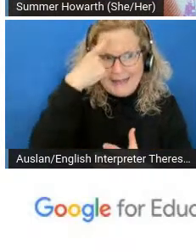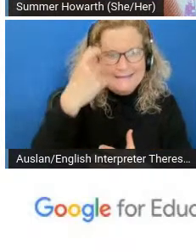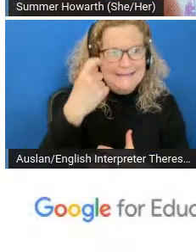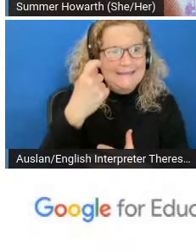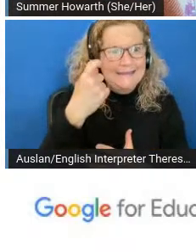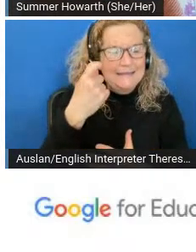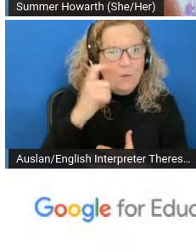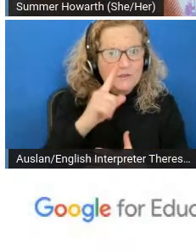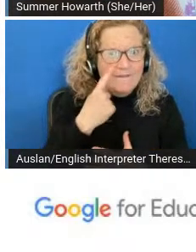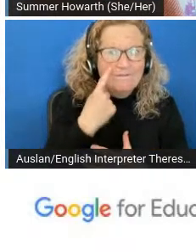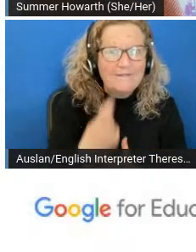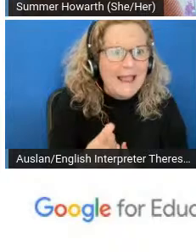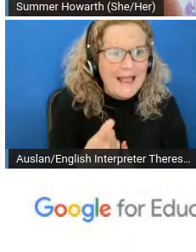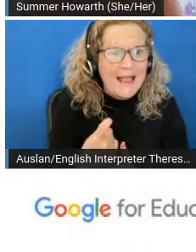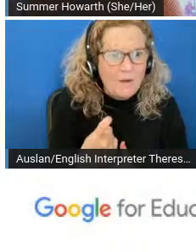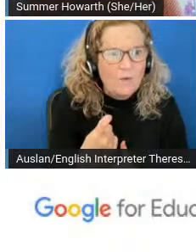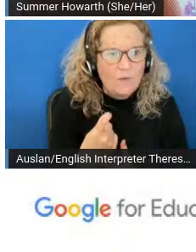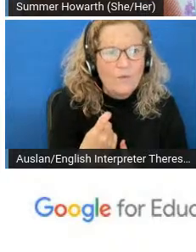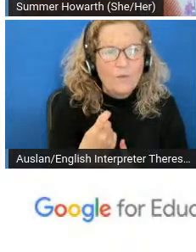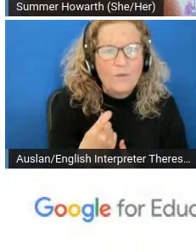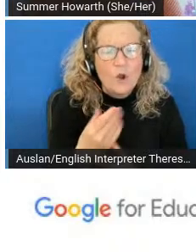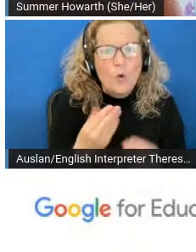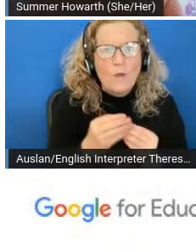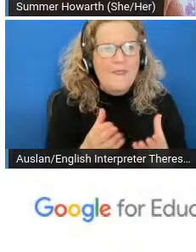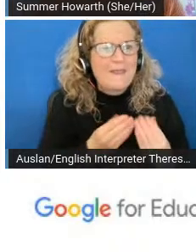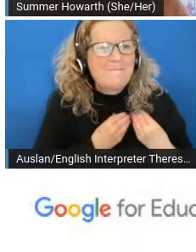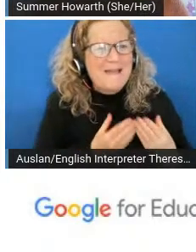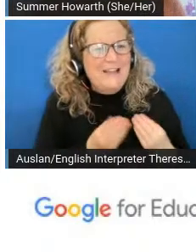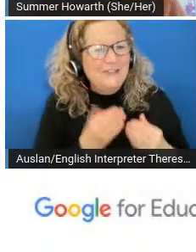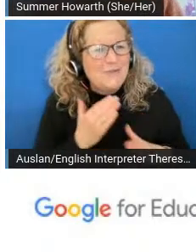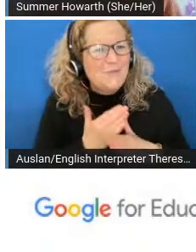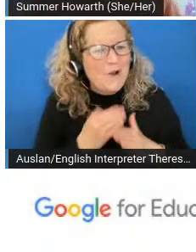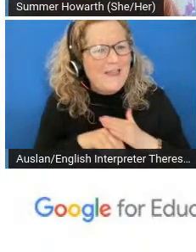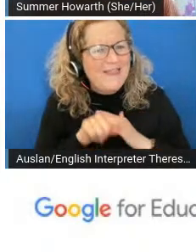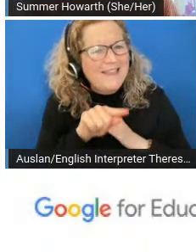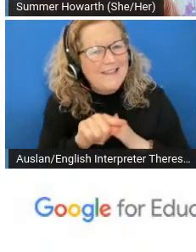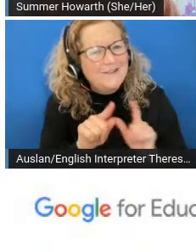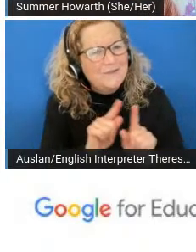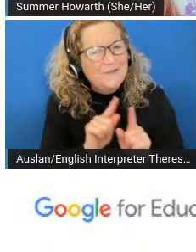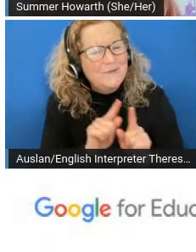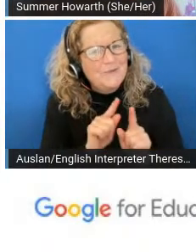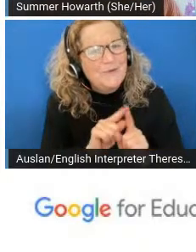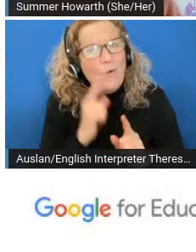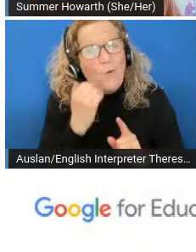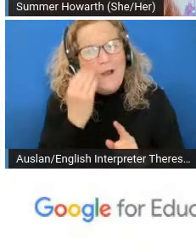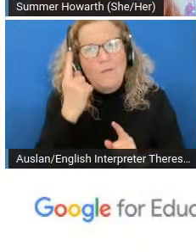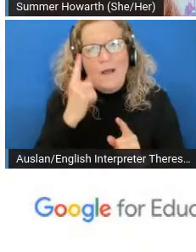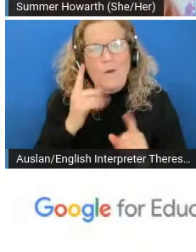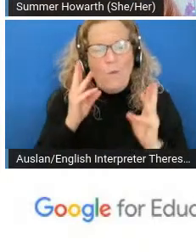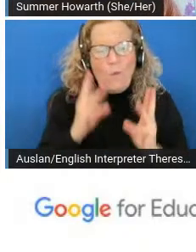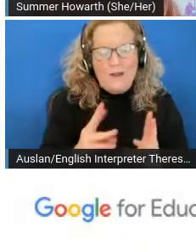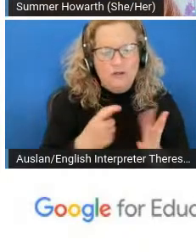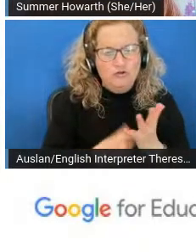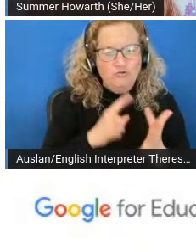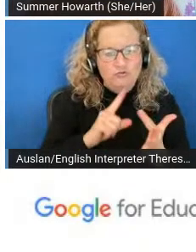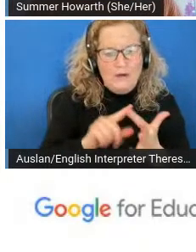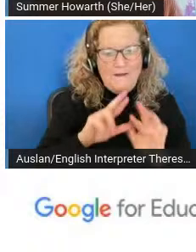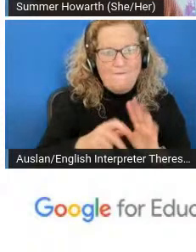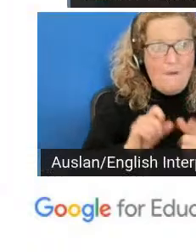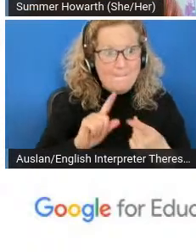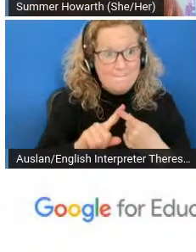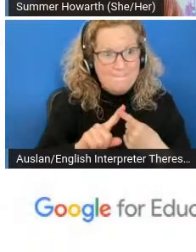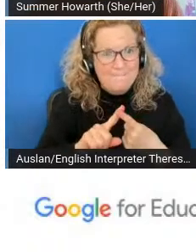uncover with that passion piece in there too. So that's always a way to reframe as well, create or